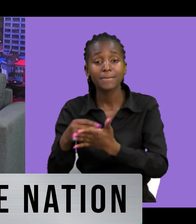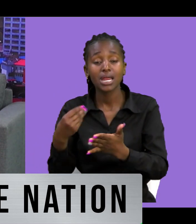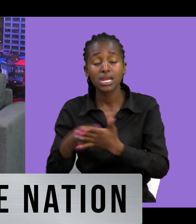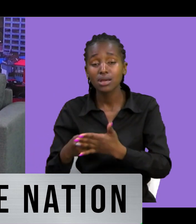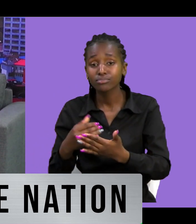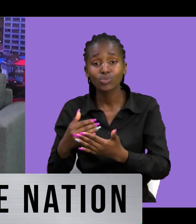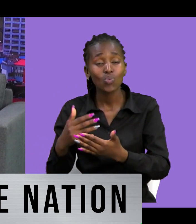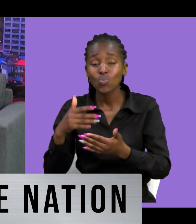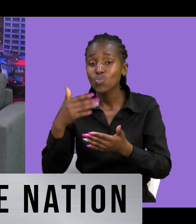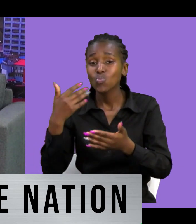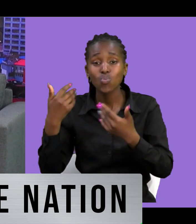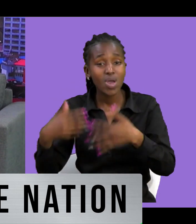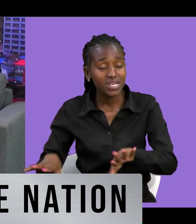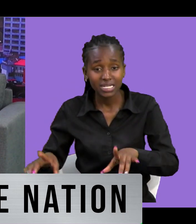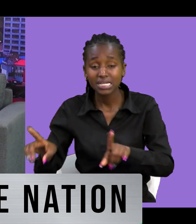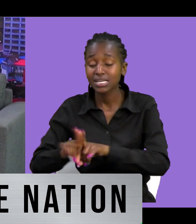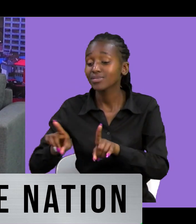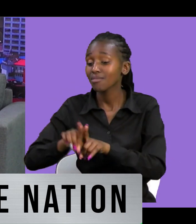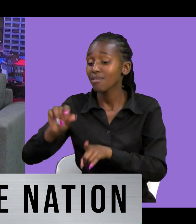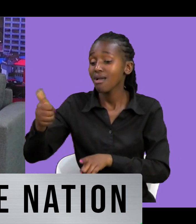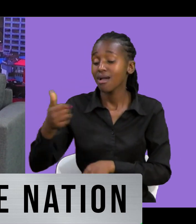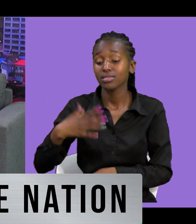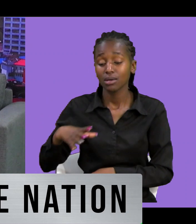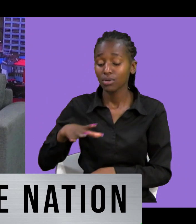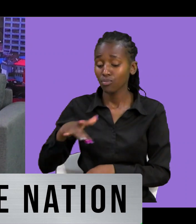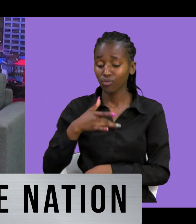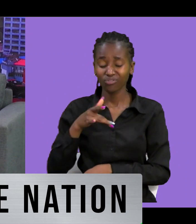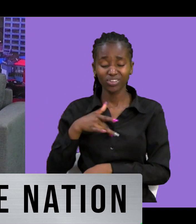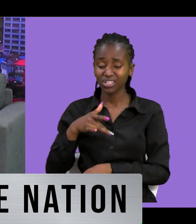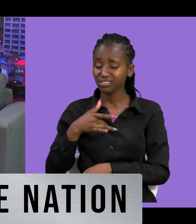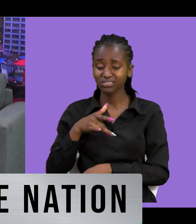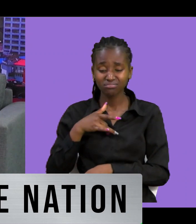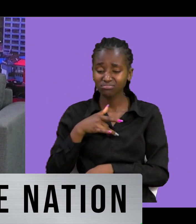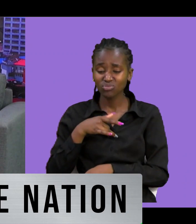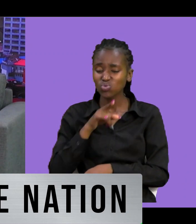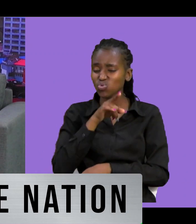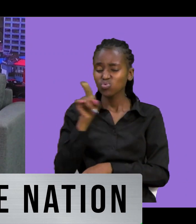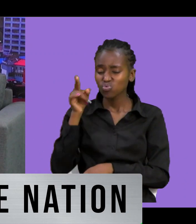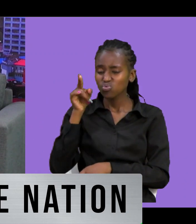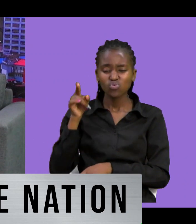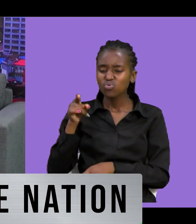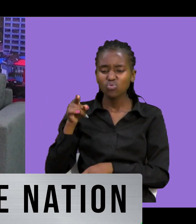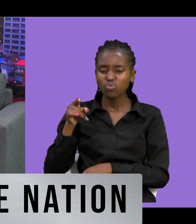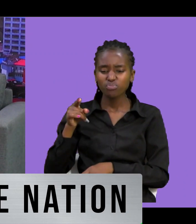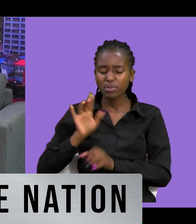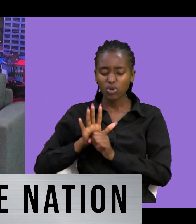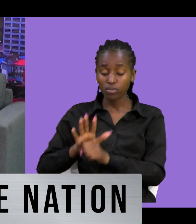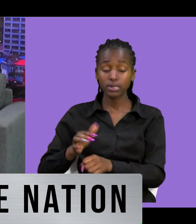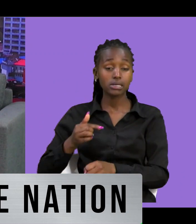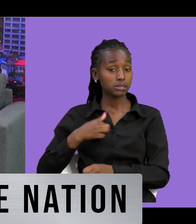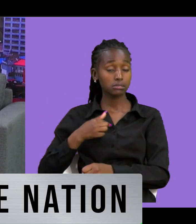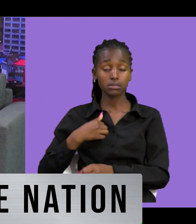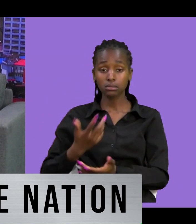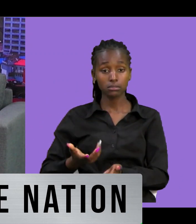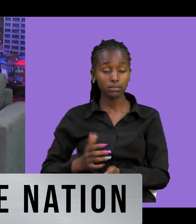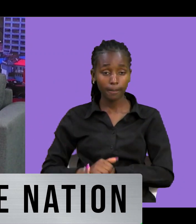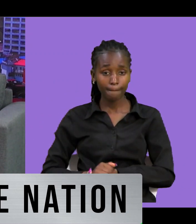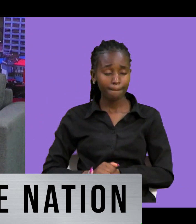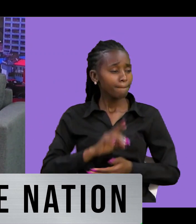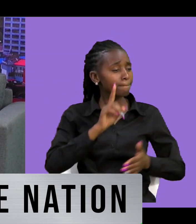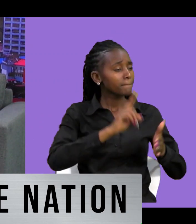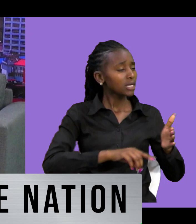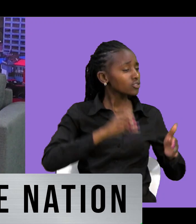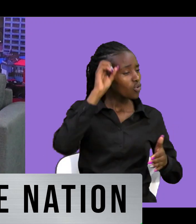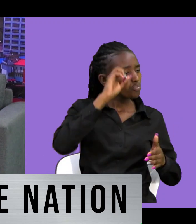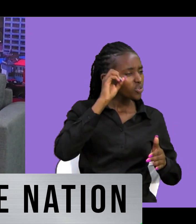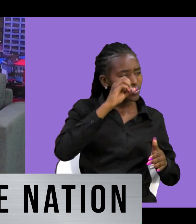that also feel they've been taken for granted. And also there's lack of credibility and seriousness. So what happens to all those